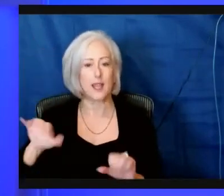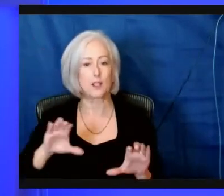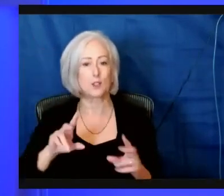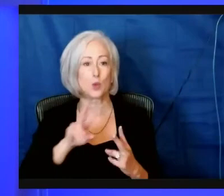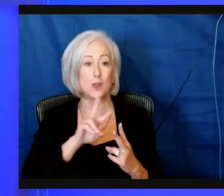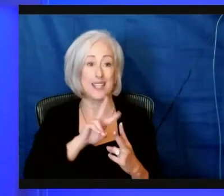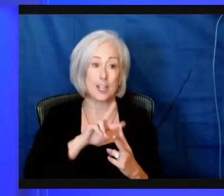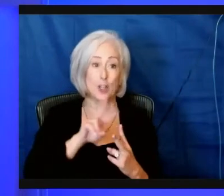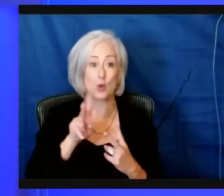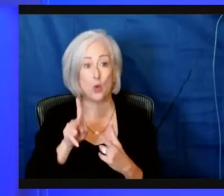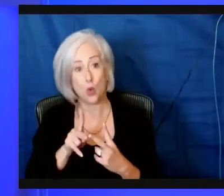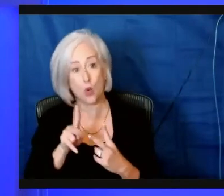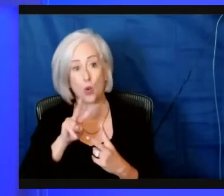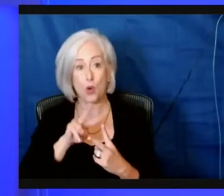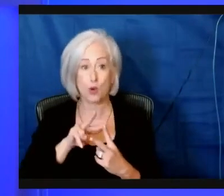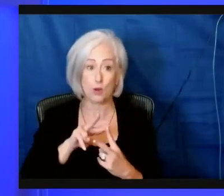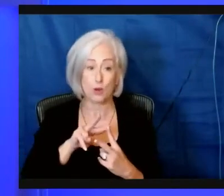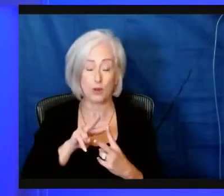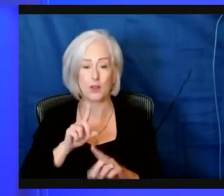able to do those